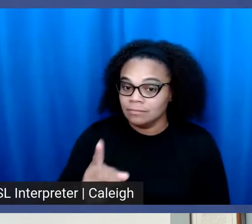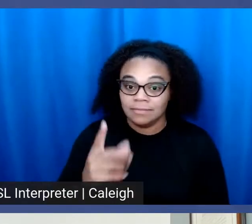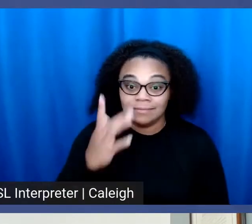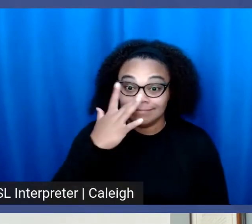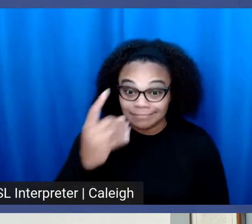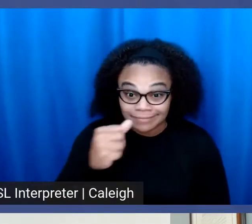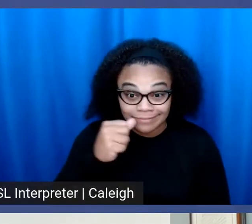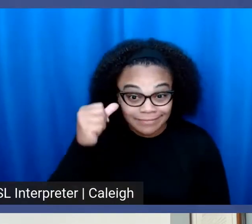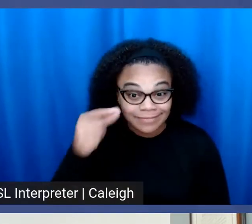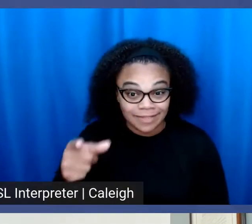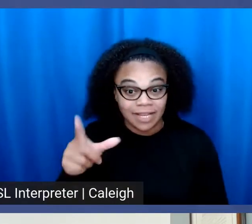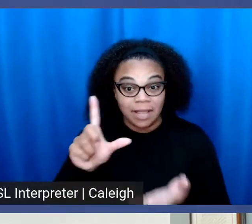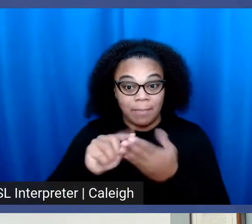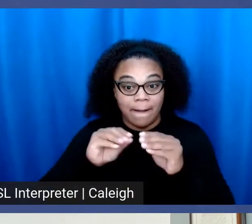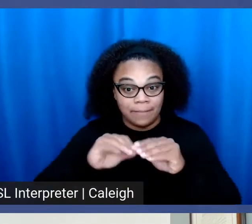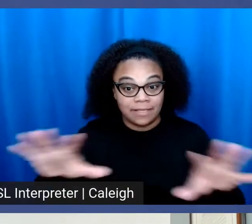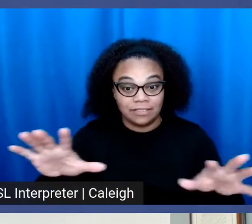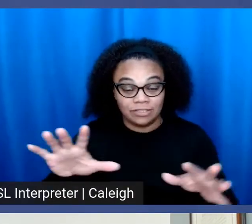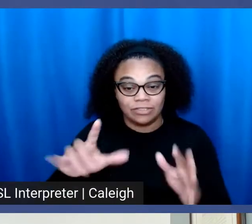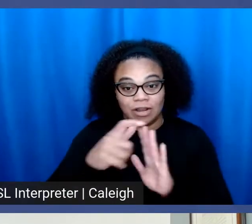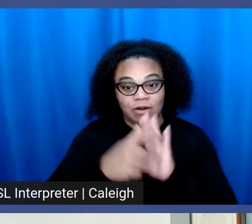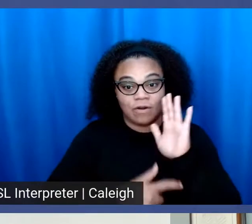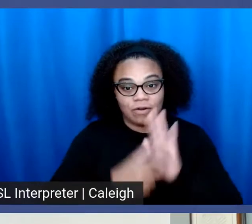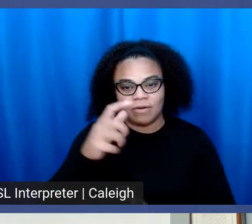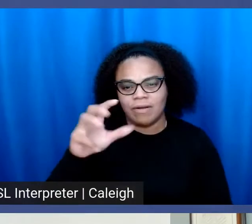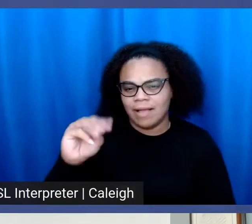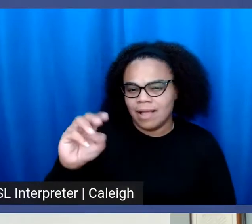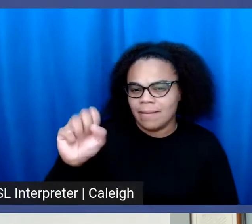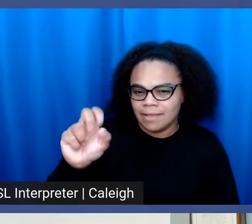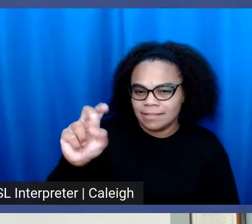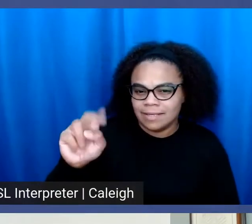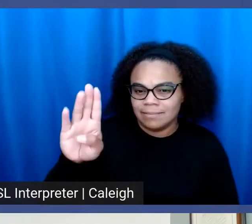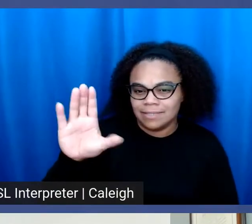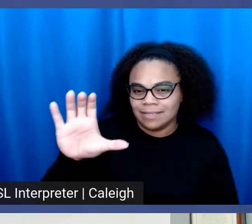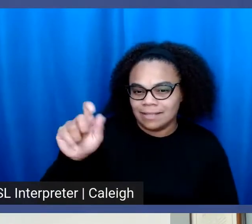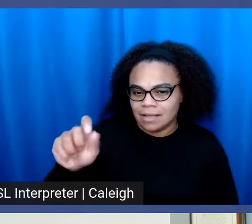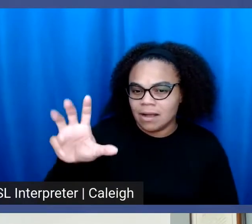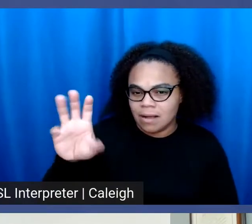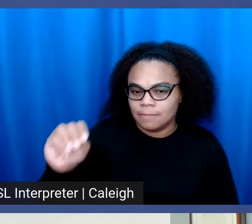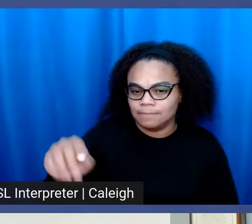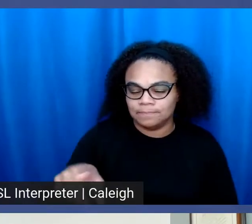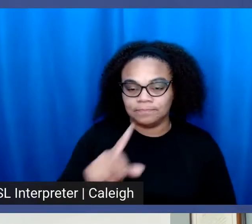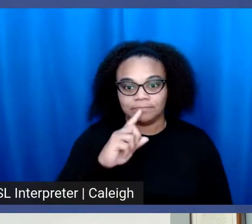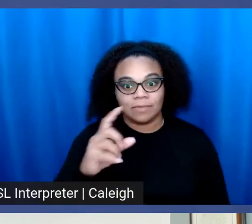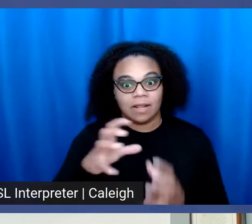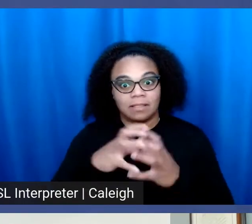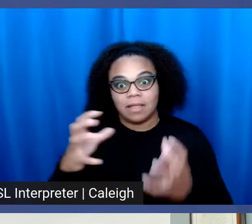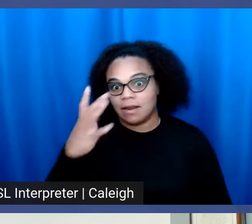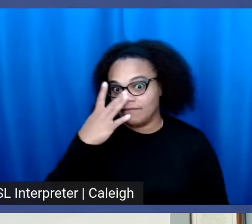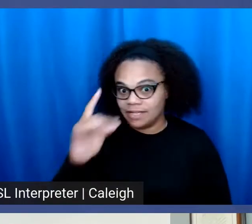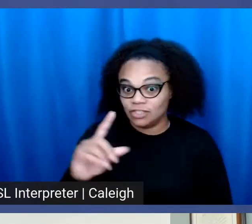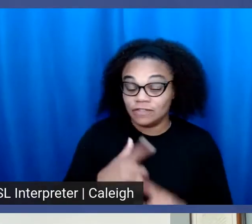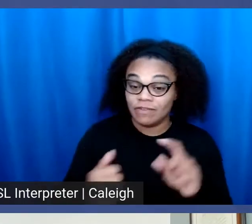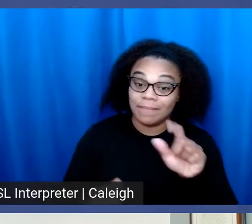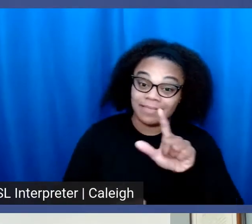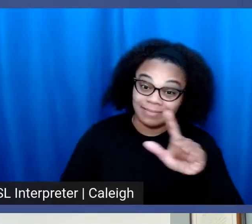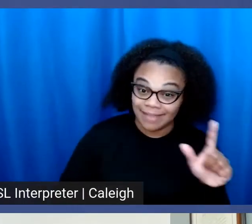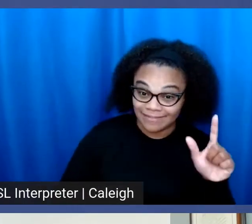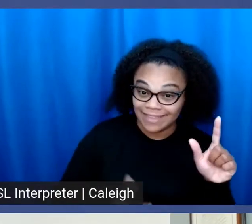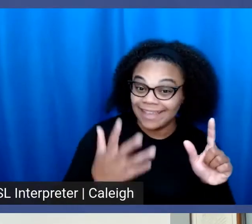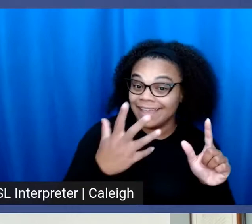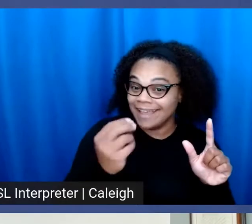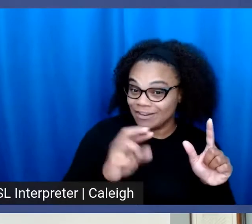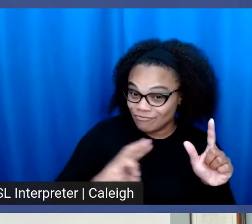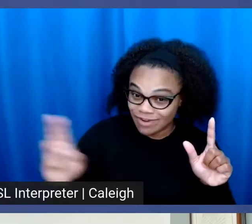an article, I believe it's on msnbc.com, that got commentary, a lot of interest, both from the left and the right.